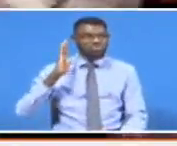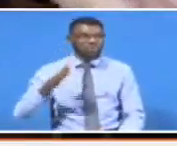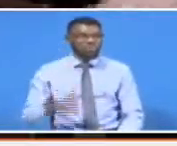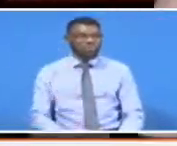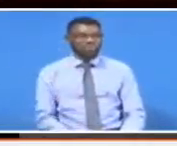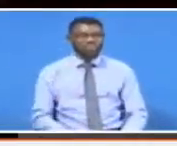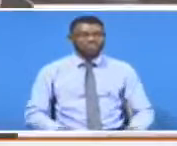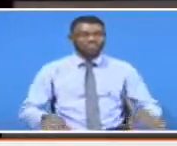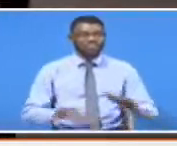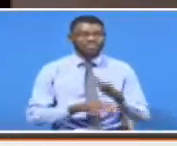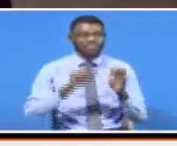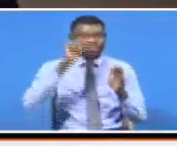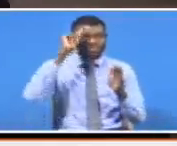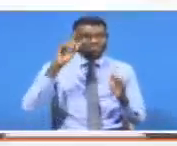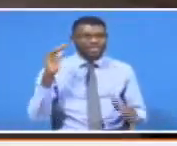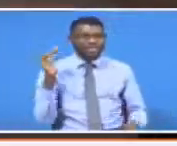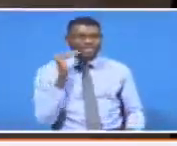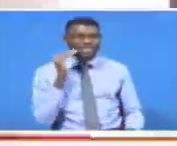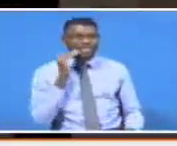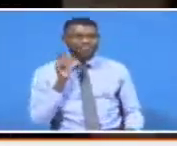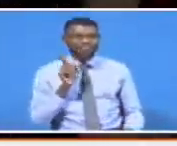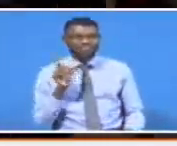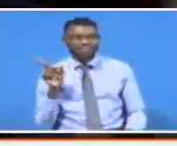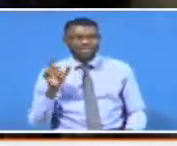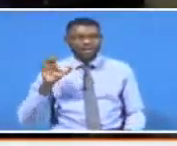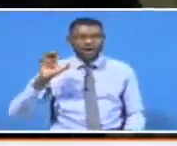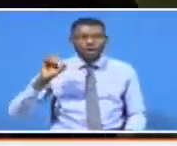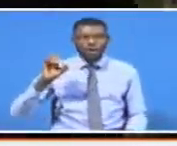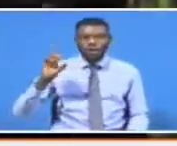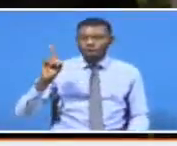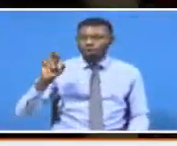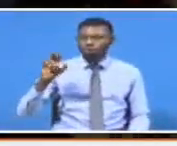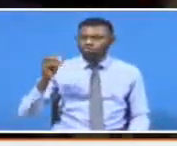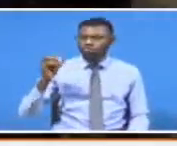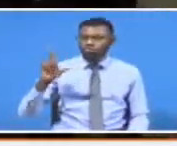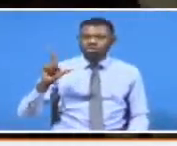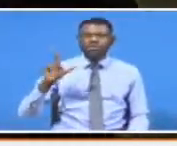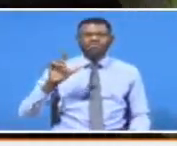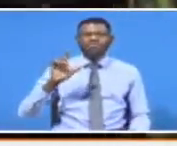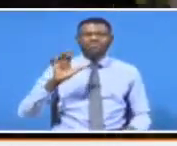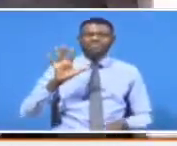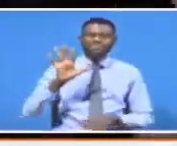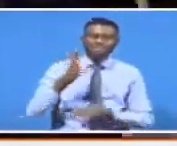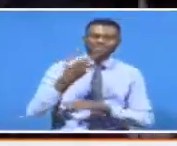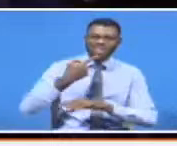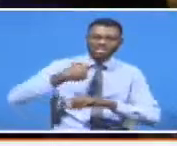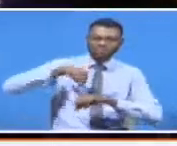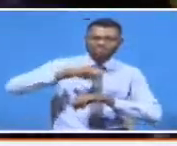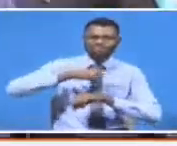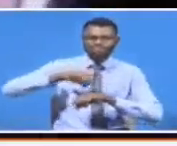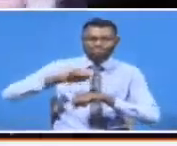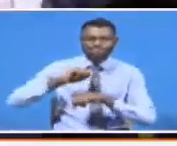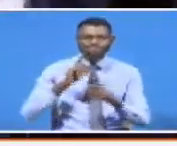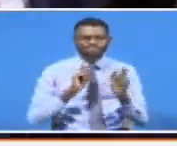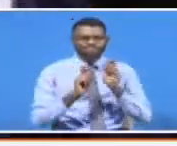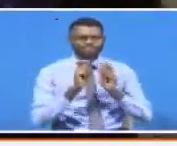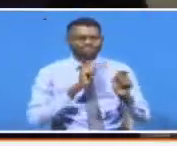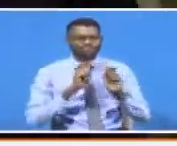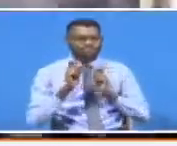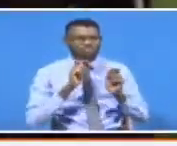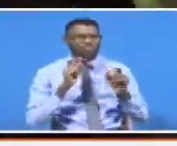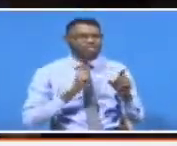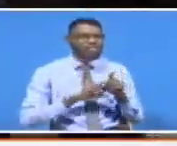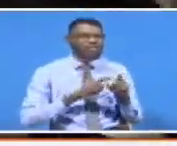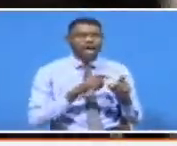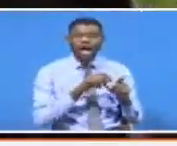The Deputy Governor of Siaya County, William Odual, held his breath for about 5 hours. And after a back and forth between the